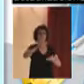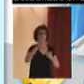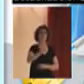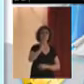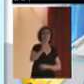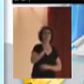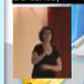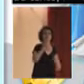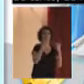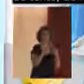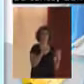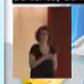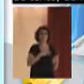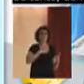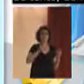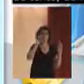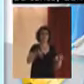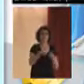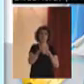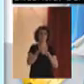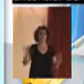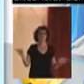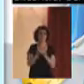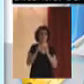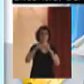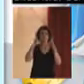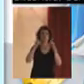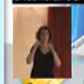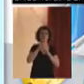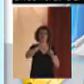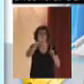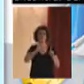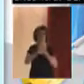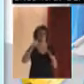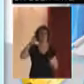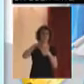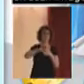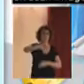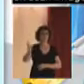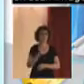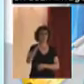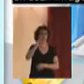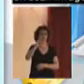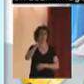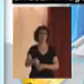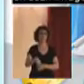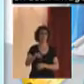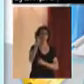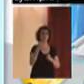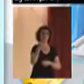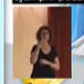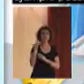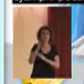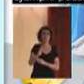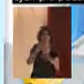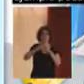Normally these are only text updates, even though we can also find microblogging services that offer images, links, etc. I have